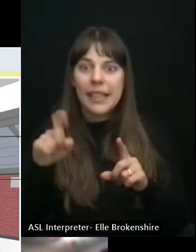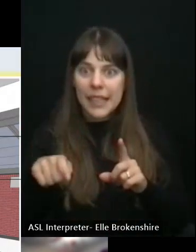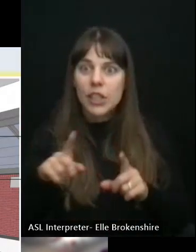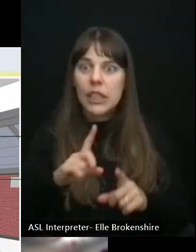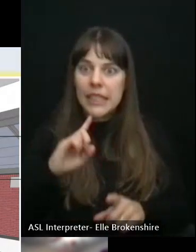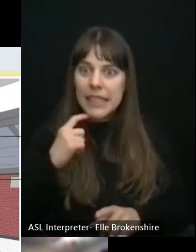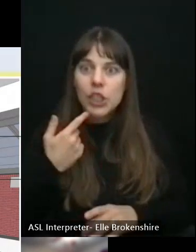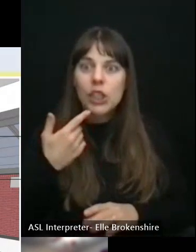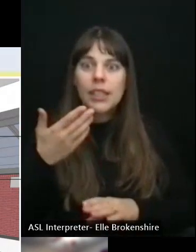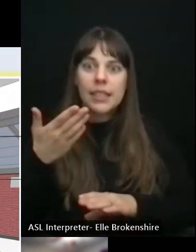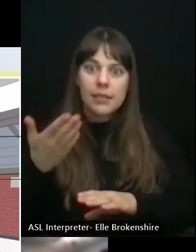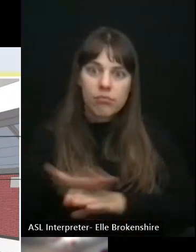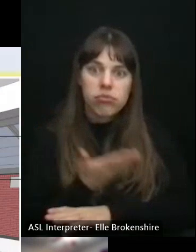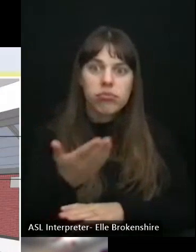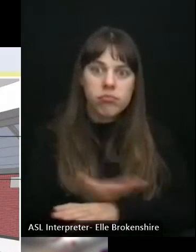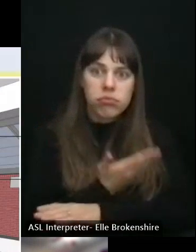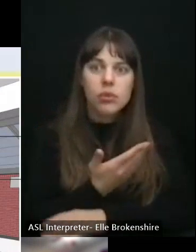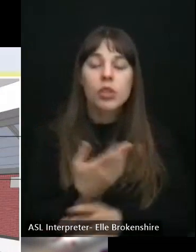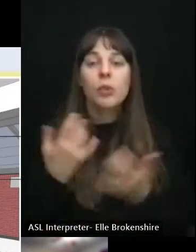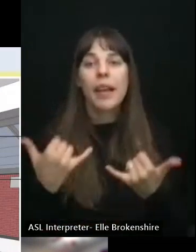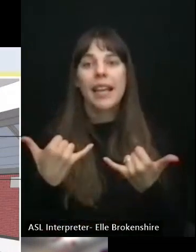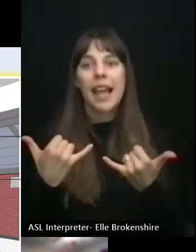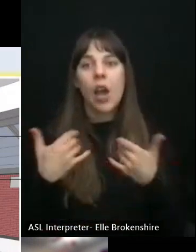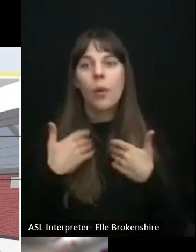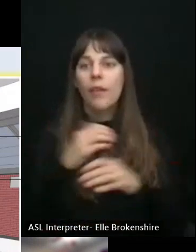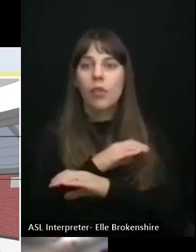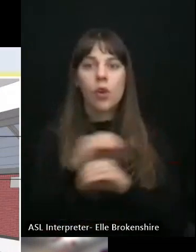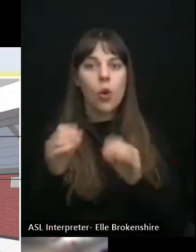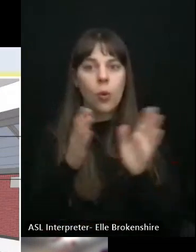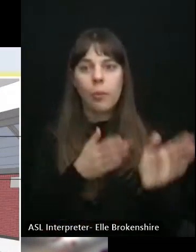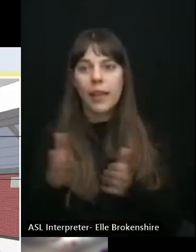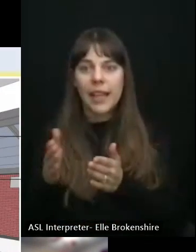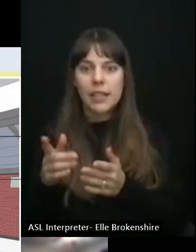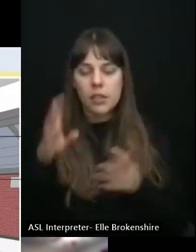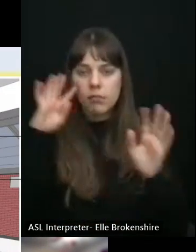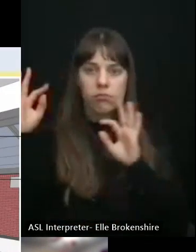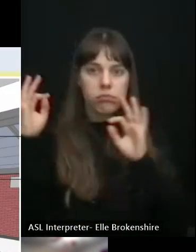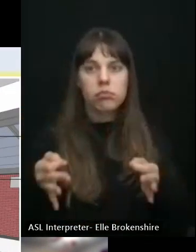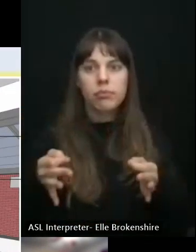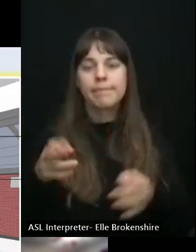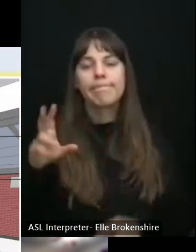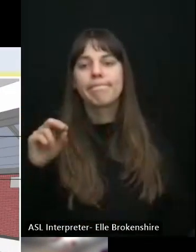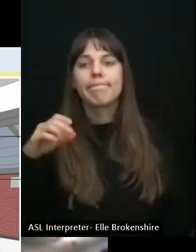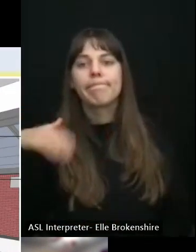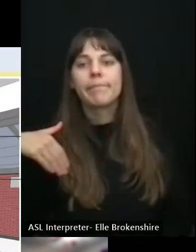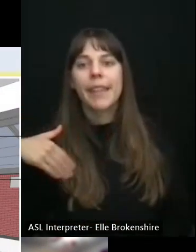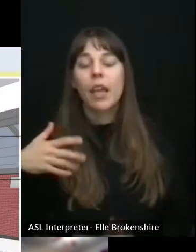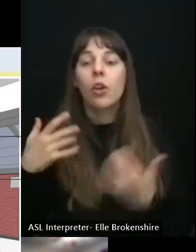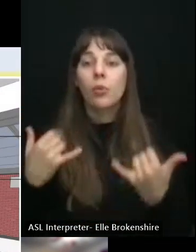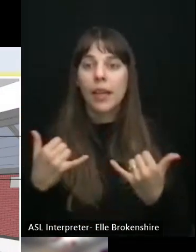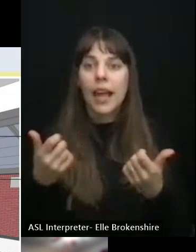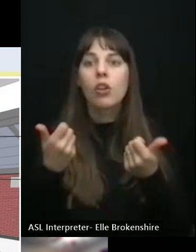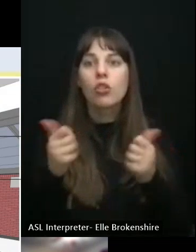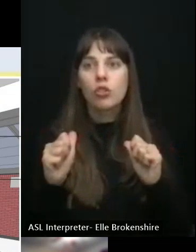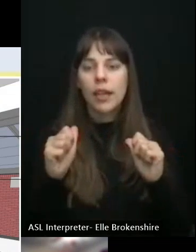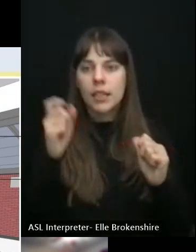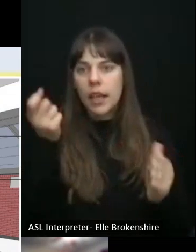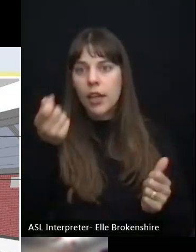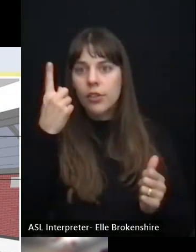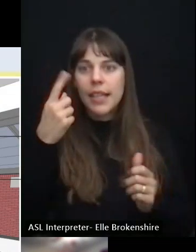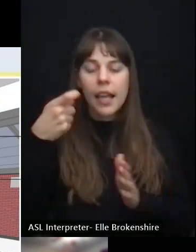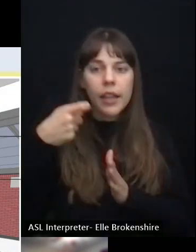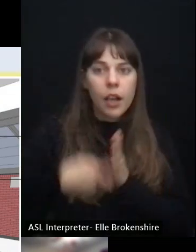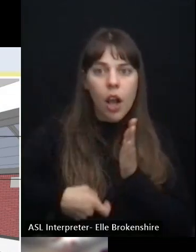we have no imminent plans to make any decisions like that. I think right now what we're trying to do is wrap our head around what the